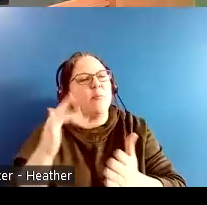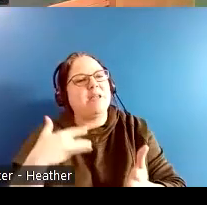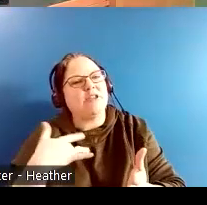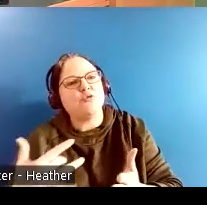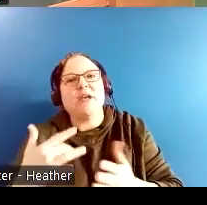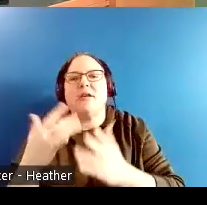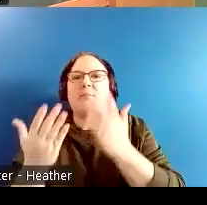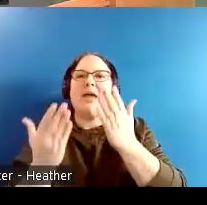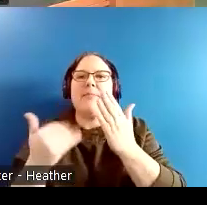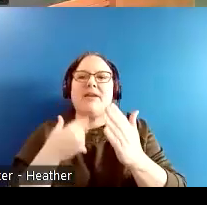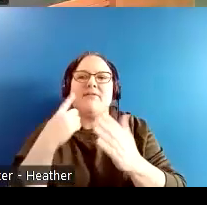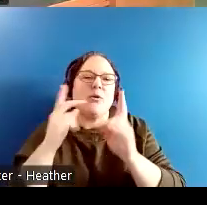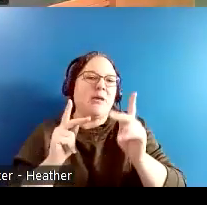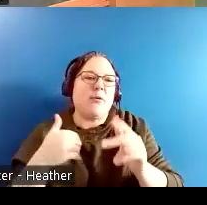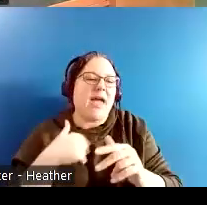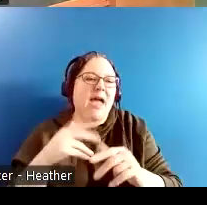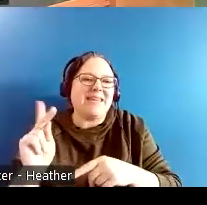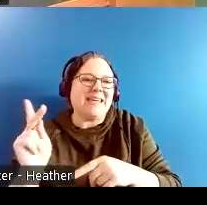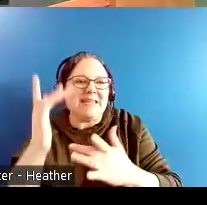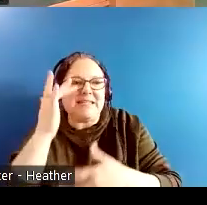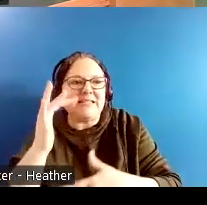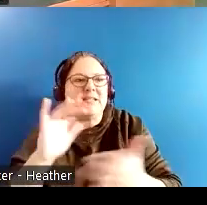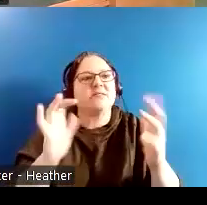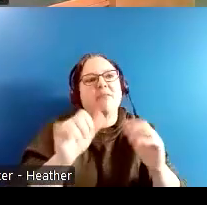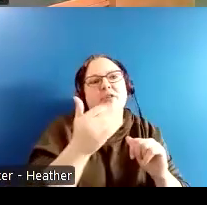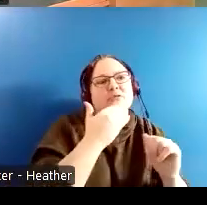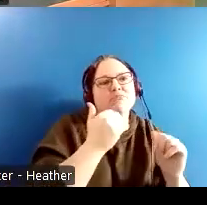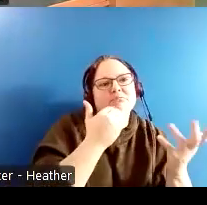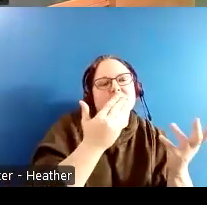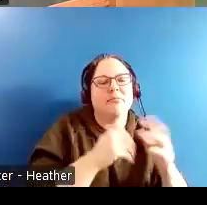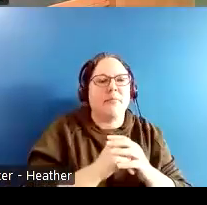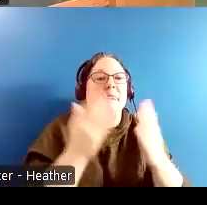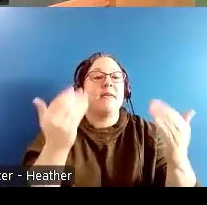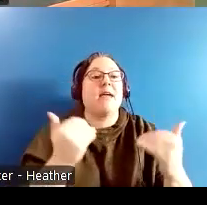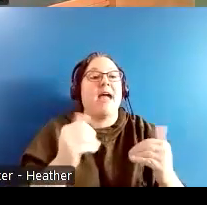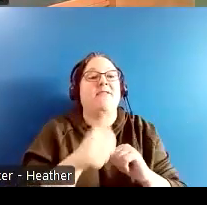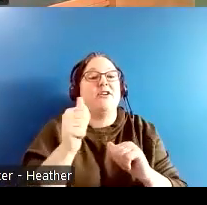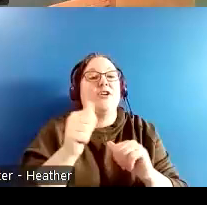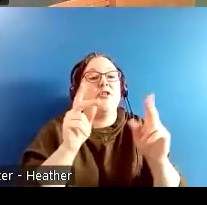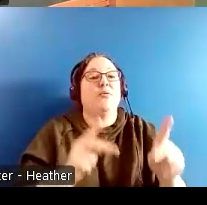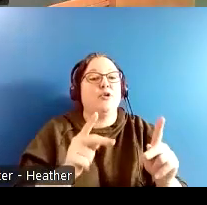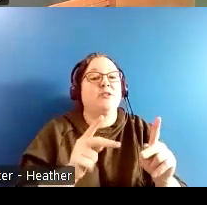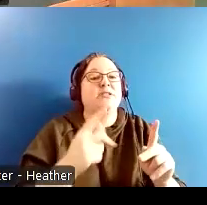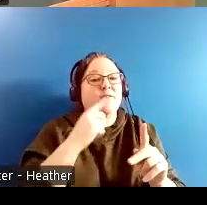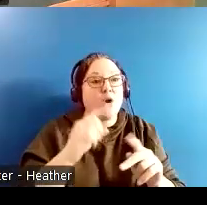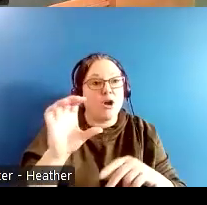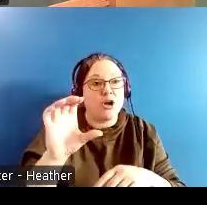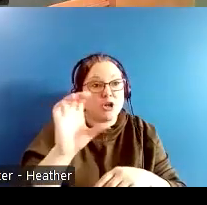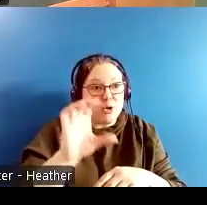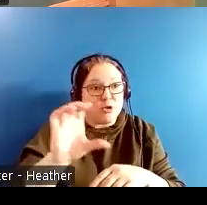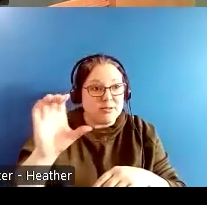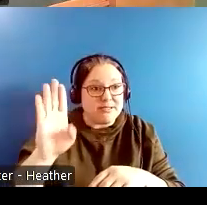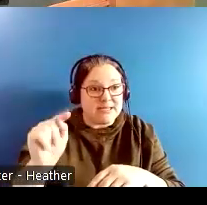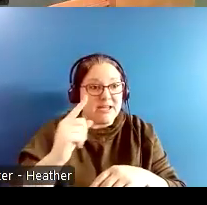disease. I'm involved right now with a colleague at Pitt who's doing computerized CBT for dialysis patients, because they're literally a